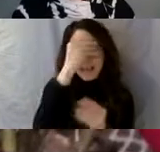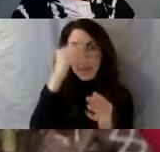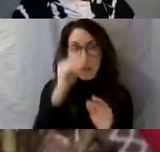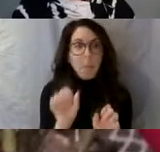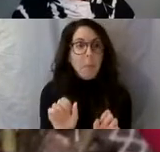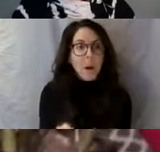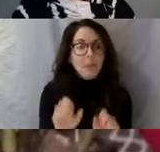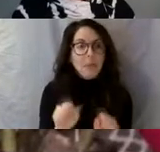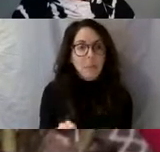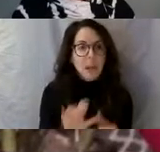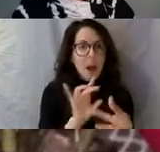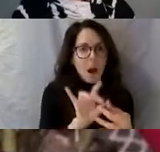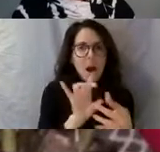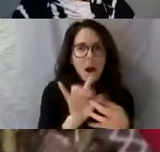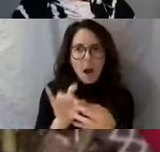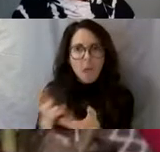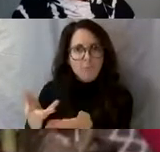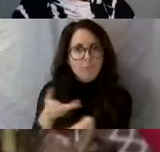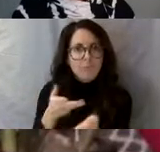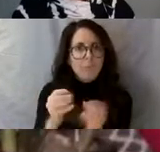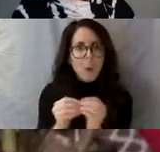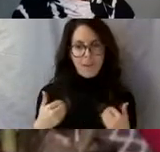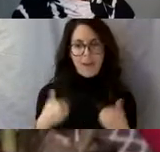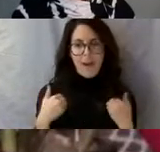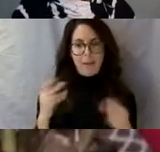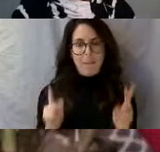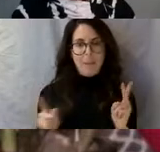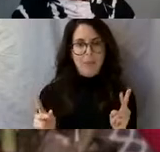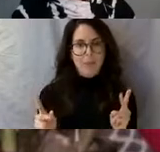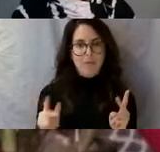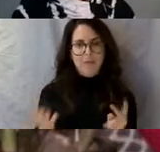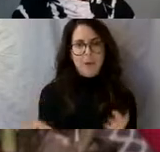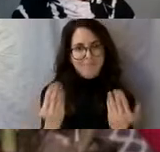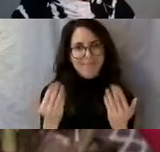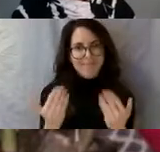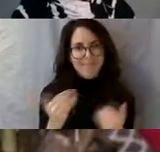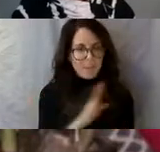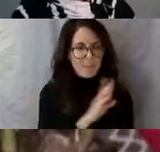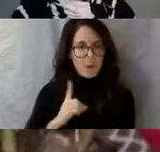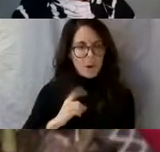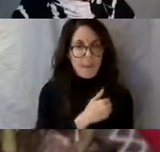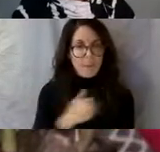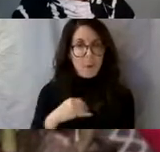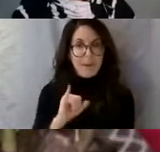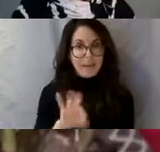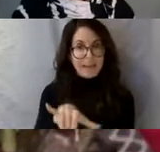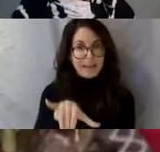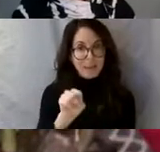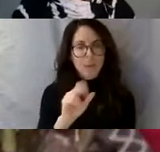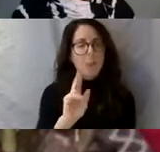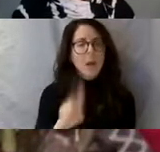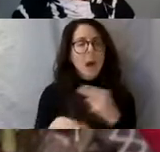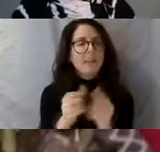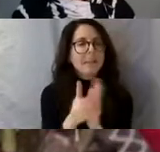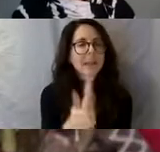with younger persons in our society as board members? If so, what are the skill sets that you're looking for? But also, what